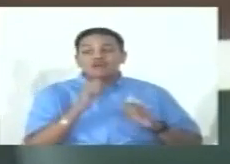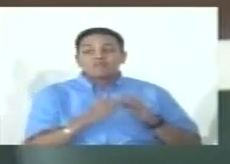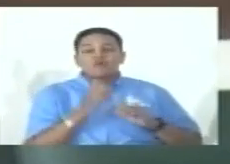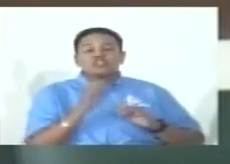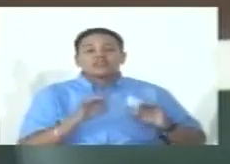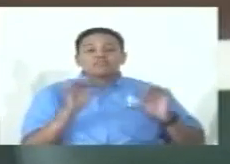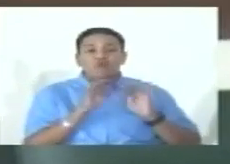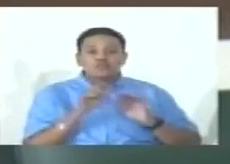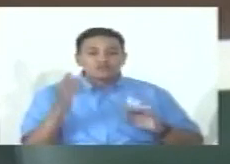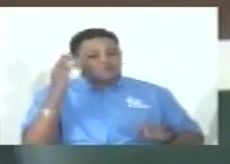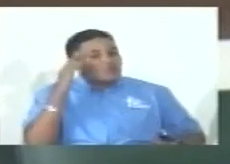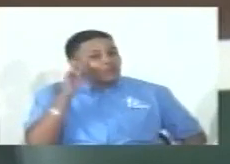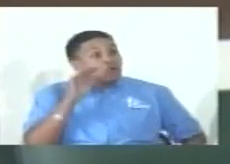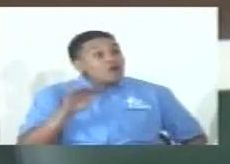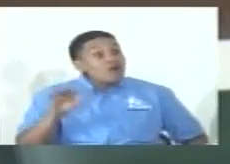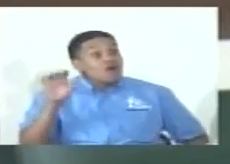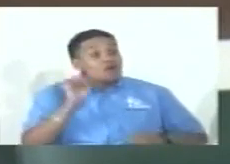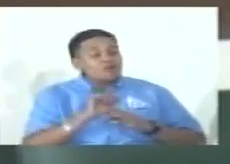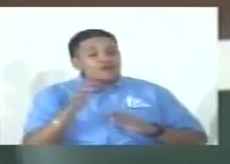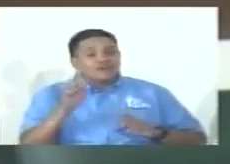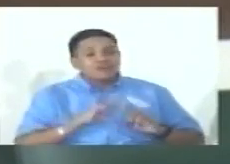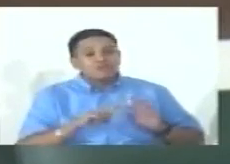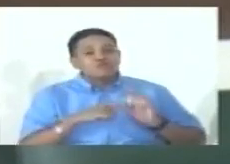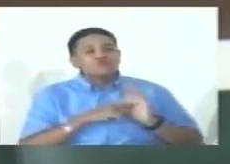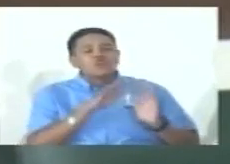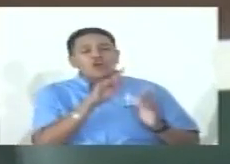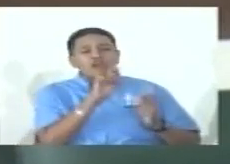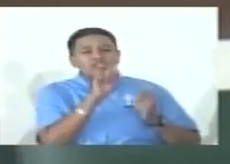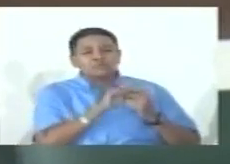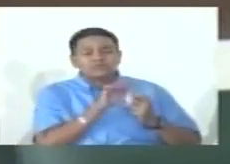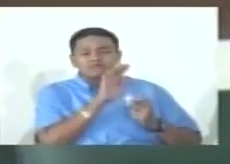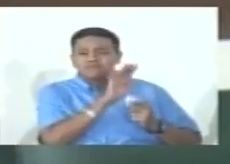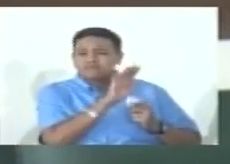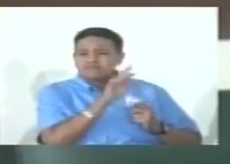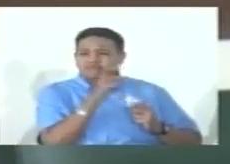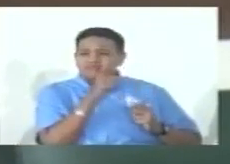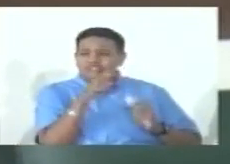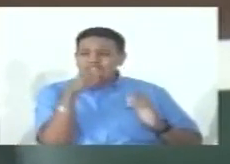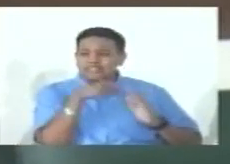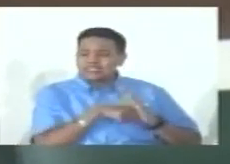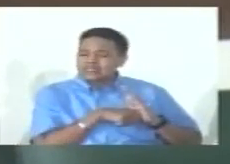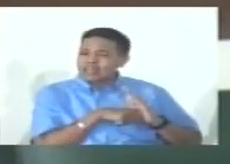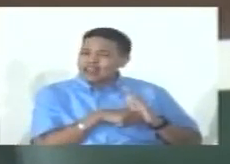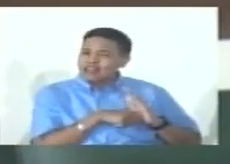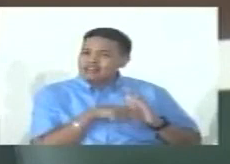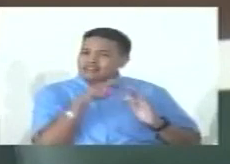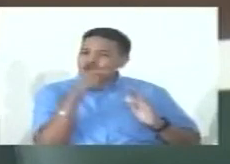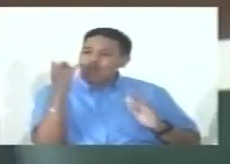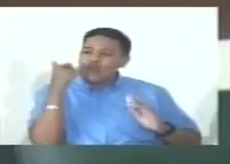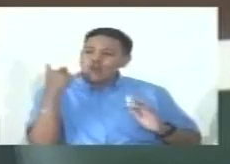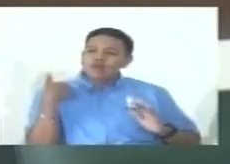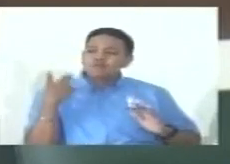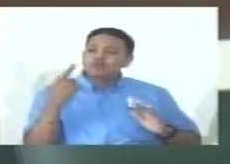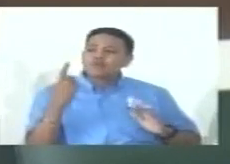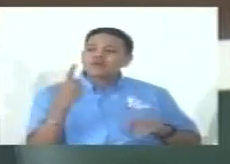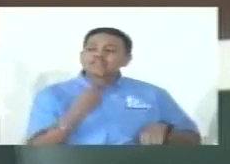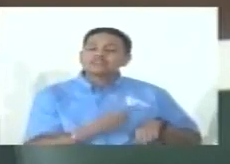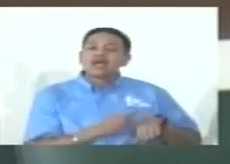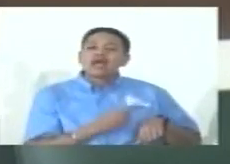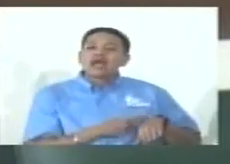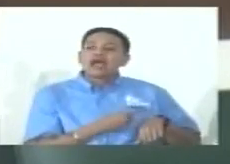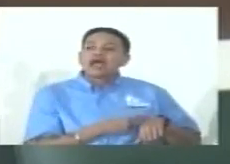important. But to show you her particulars in terms of detail, she called me on one occasion